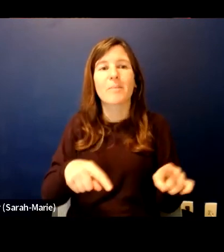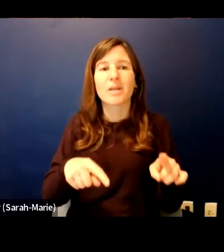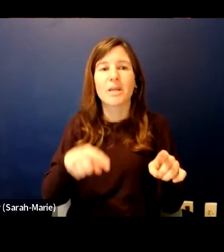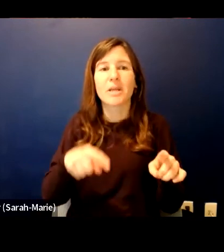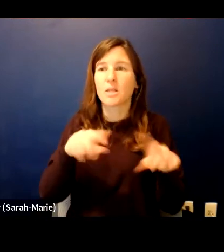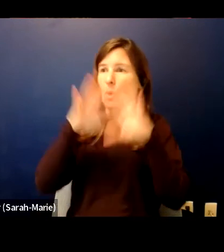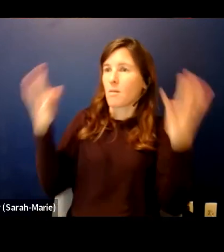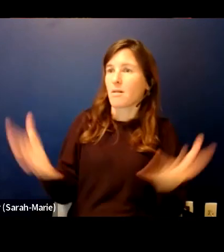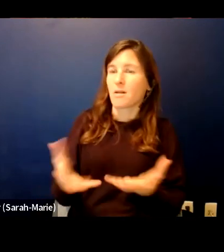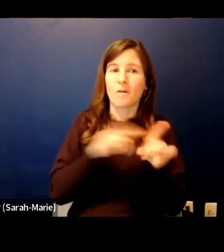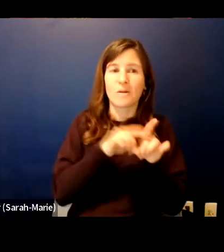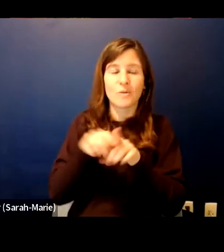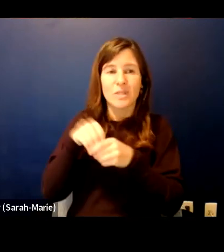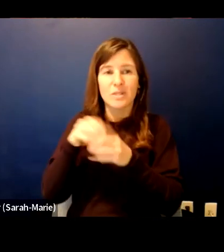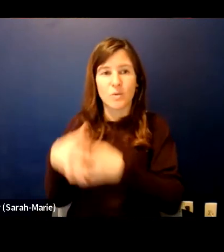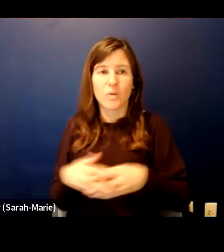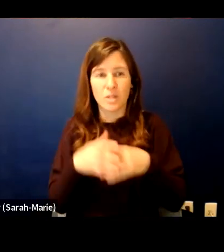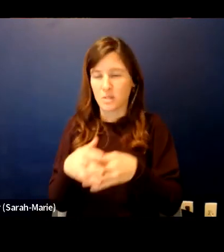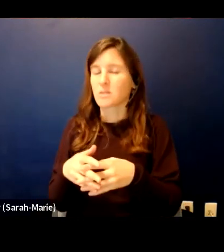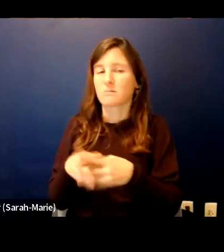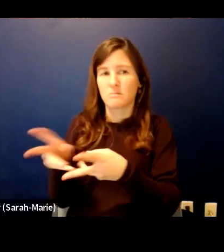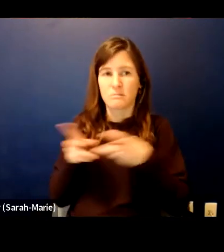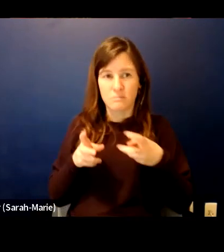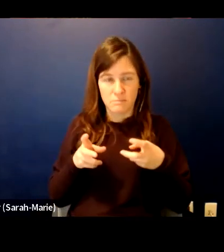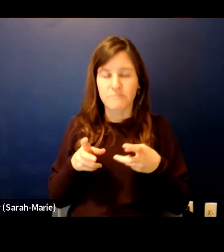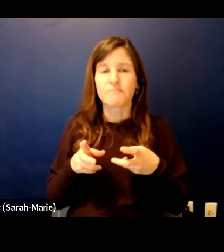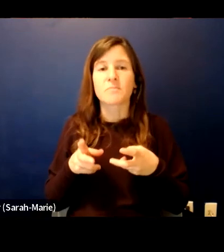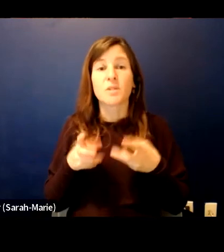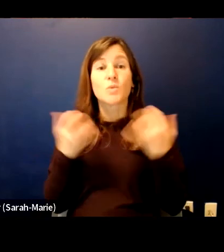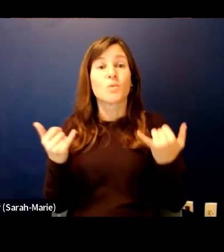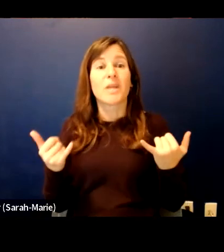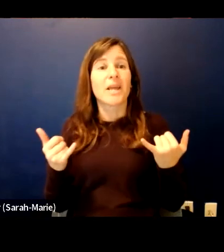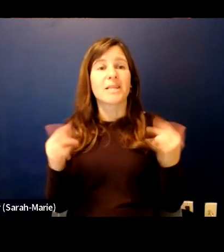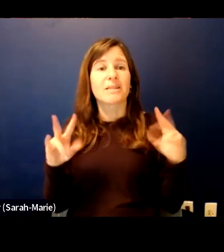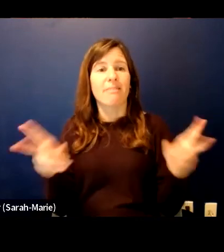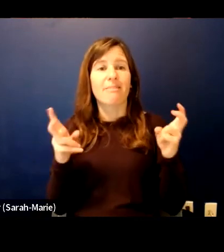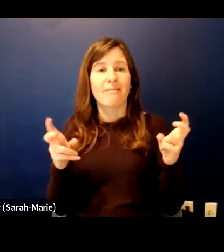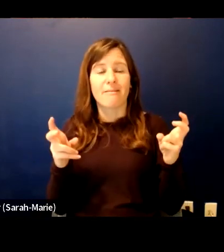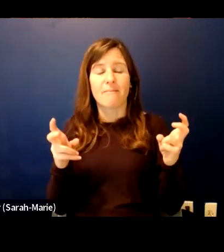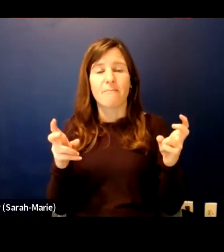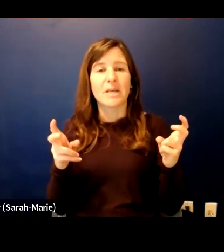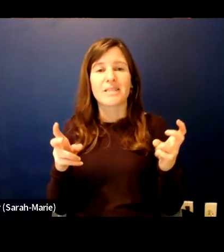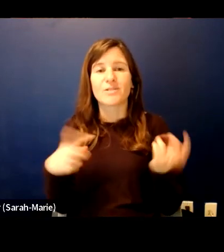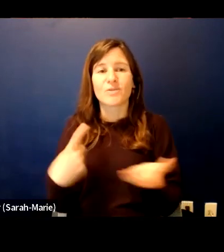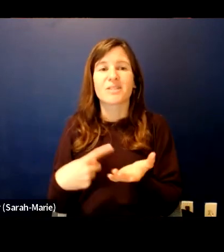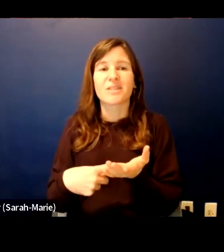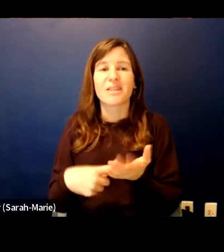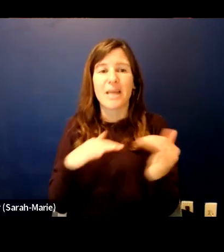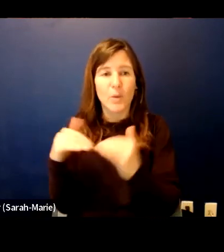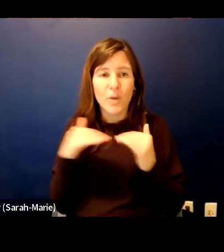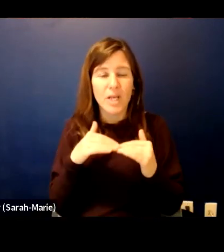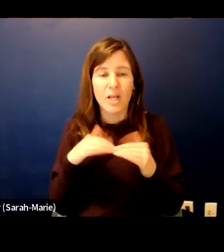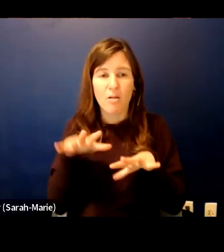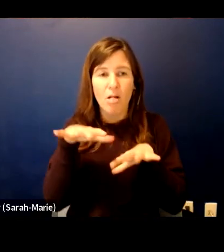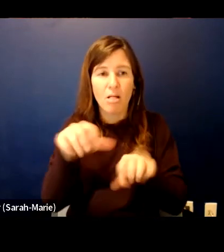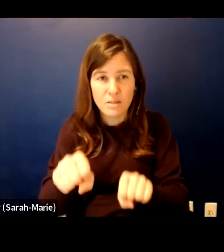well. The entire theme of the summit today is to talk about equity and decolonization and